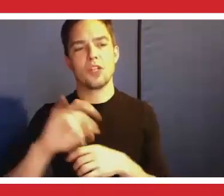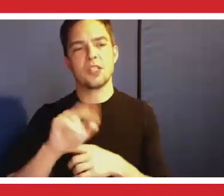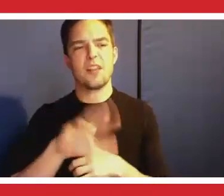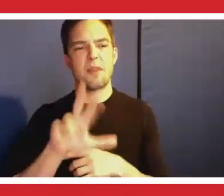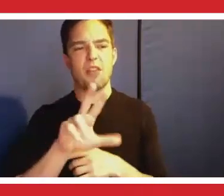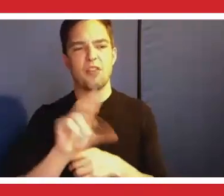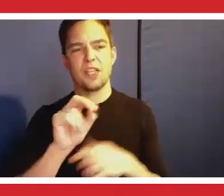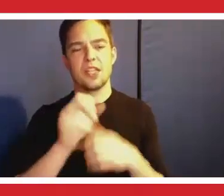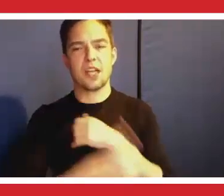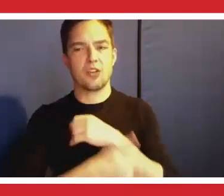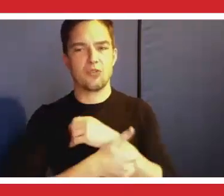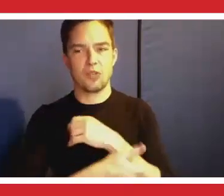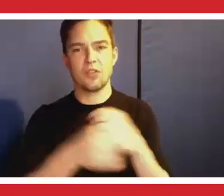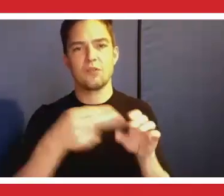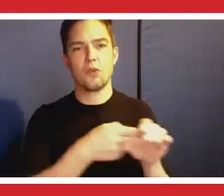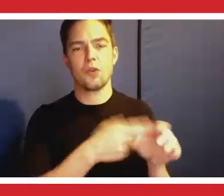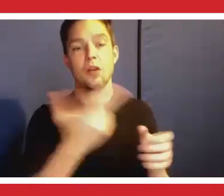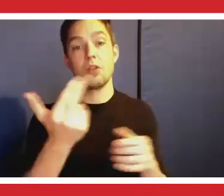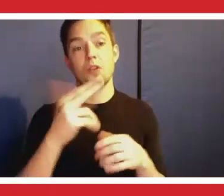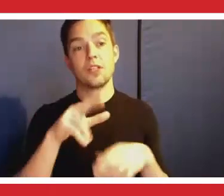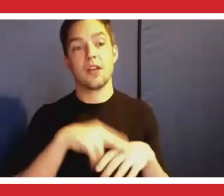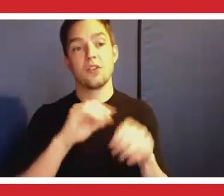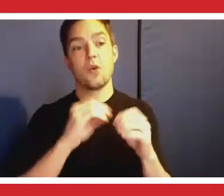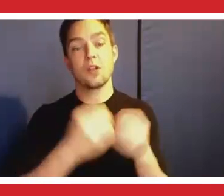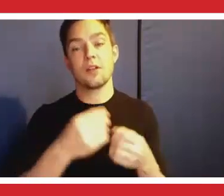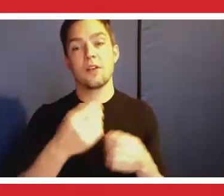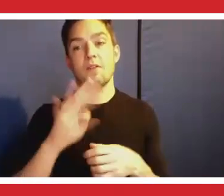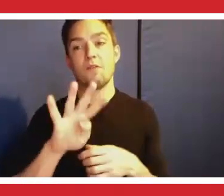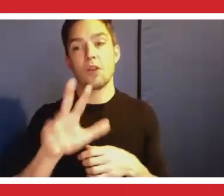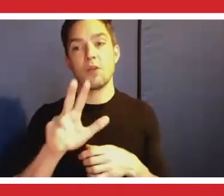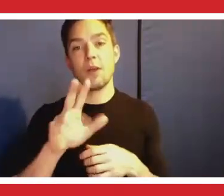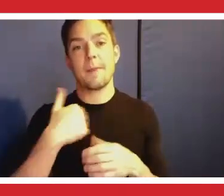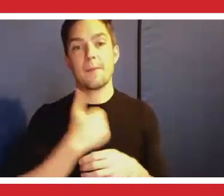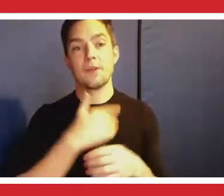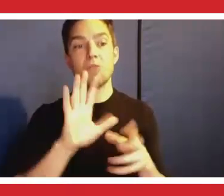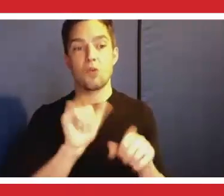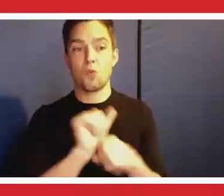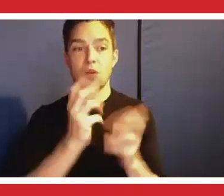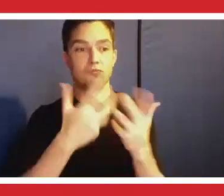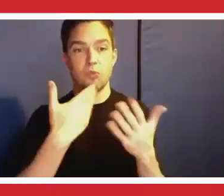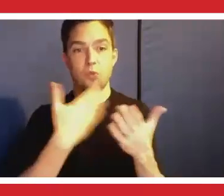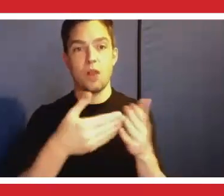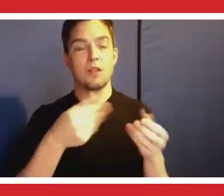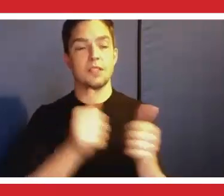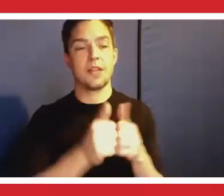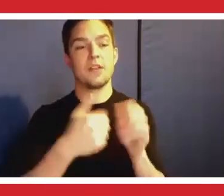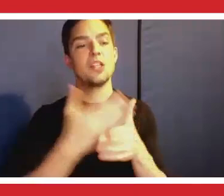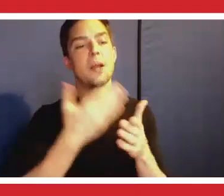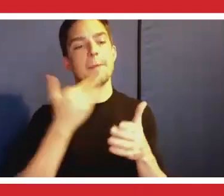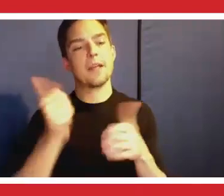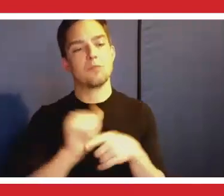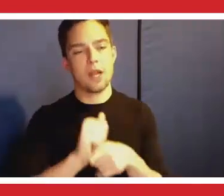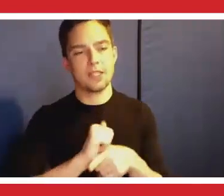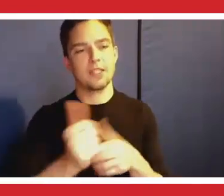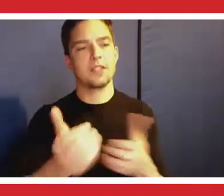and about 13 international organizations of 43 members. And they're working really well in terms of sharing best practices and helping each other out. But I'll